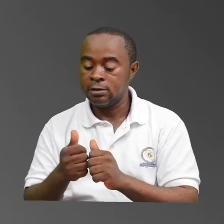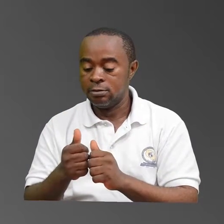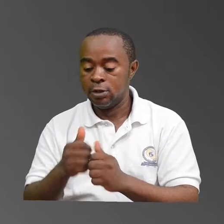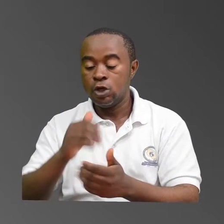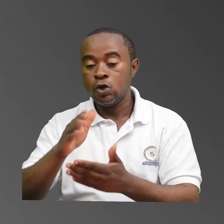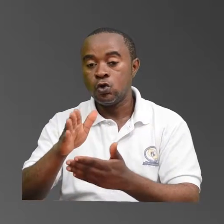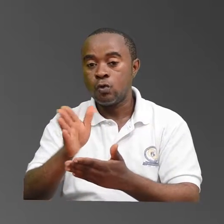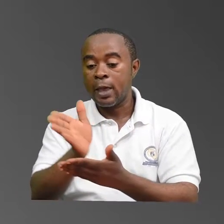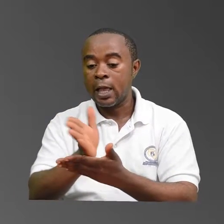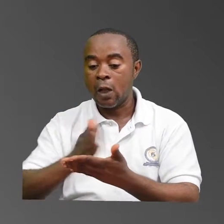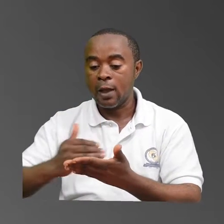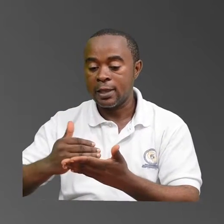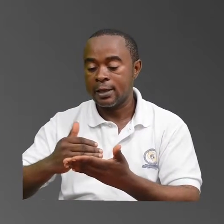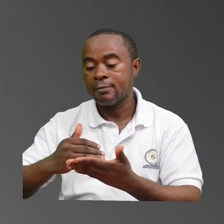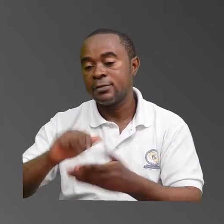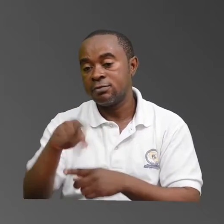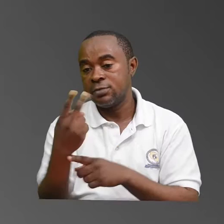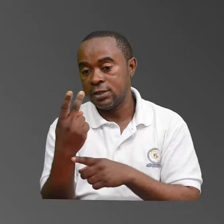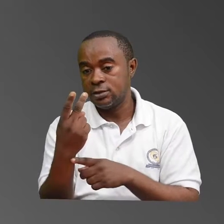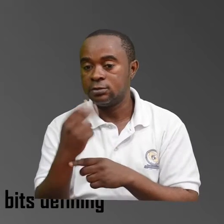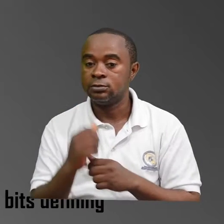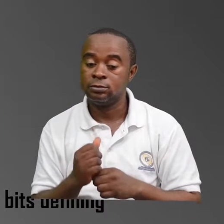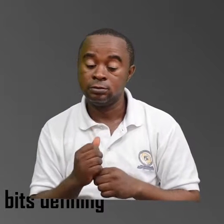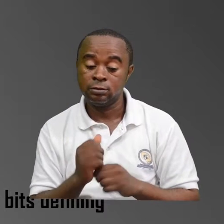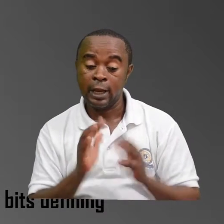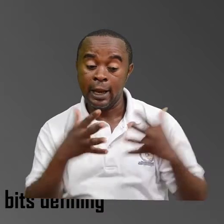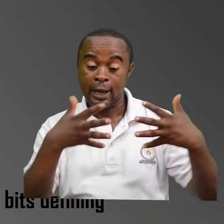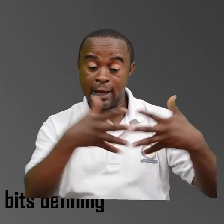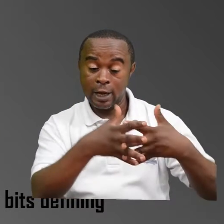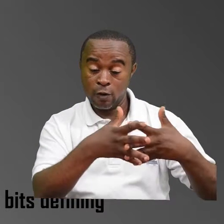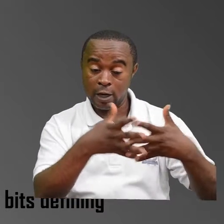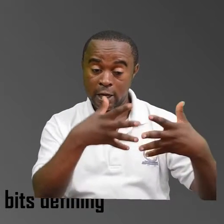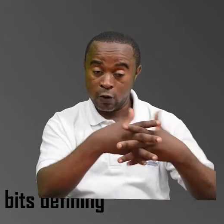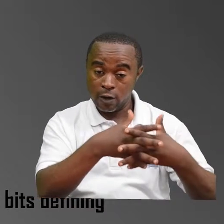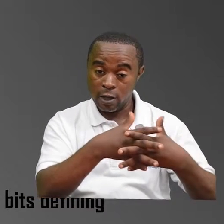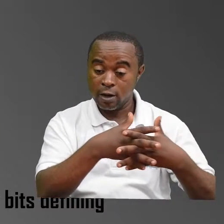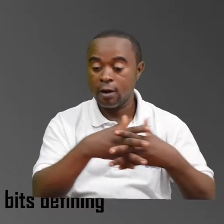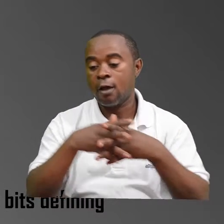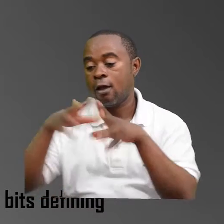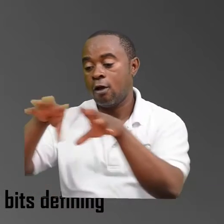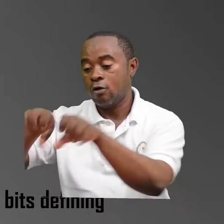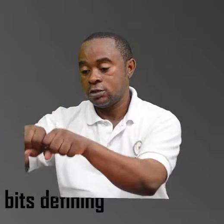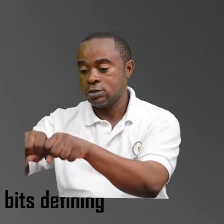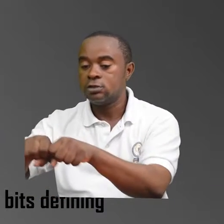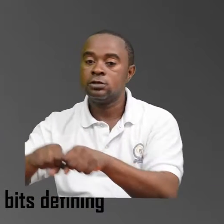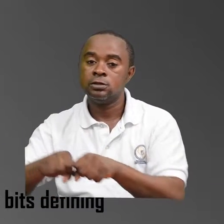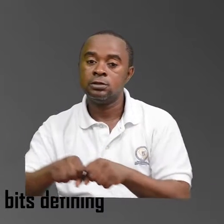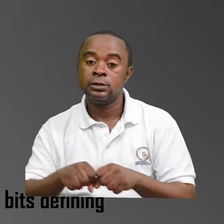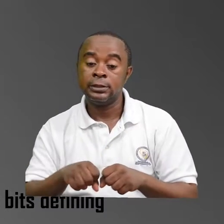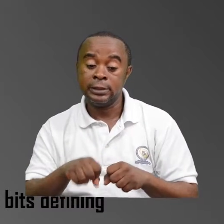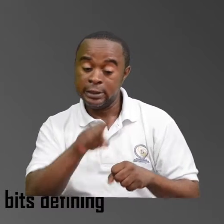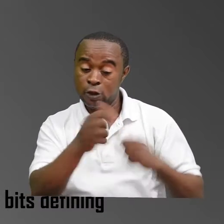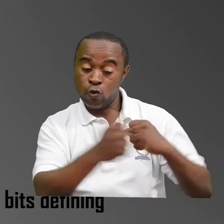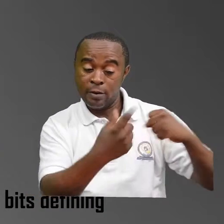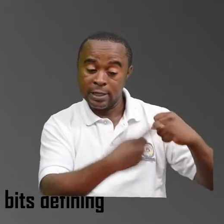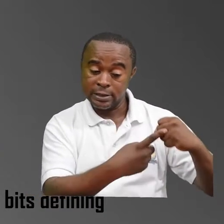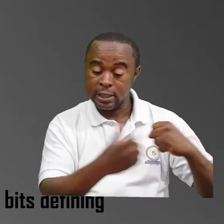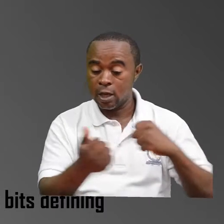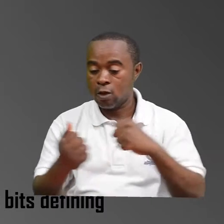we have 16 bits and for defining the network, and 16 bits define the